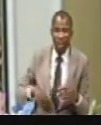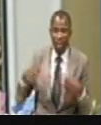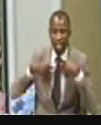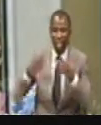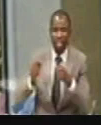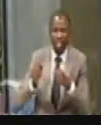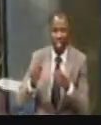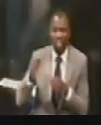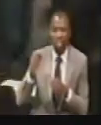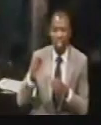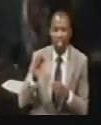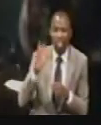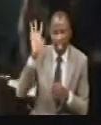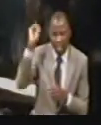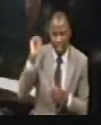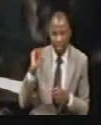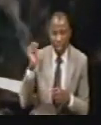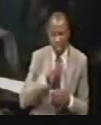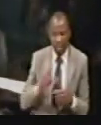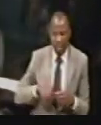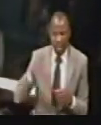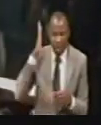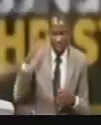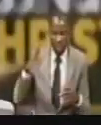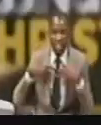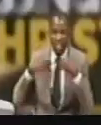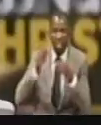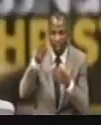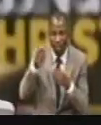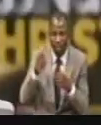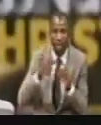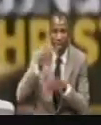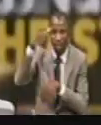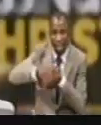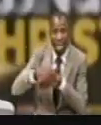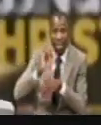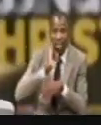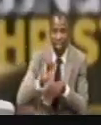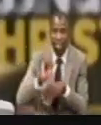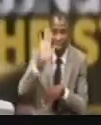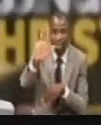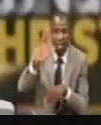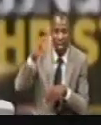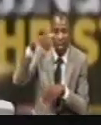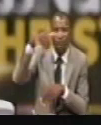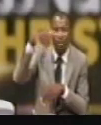be glorified. The Lord healed him. The Lord will heal you.